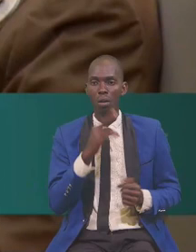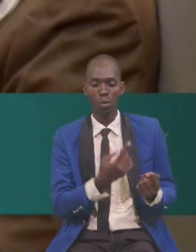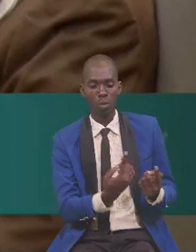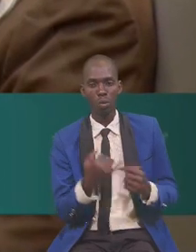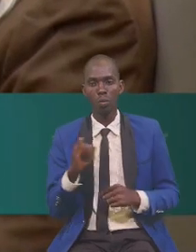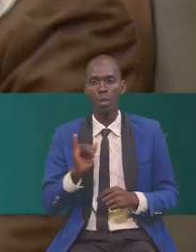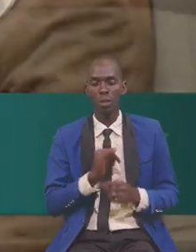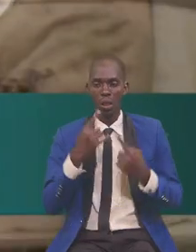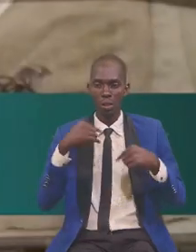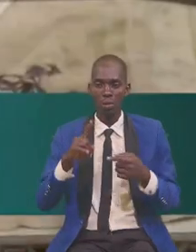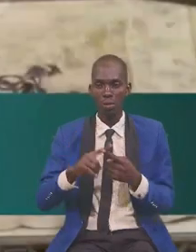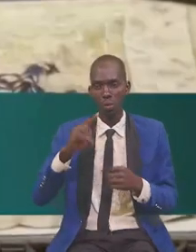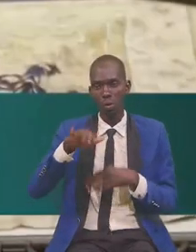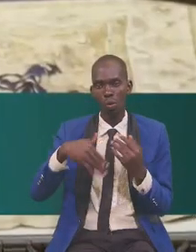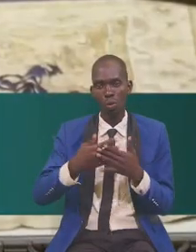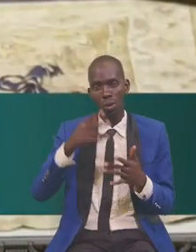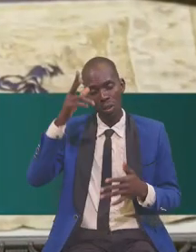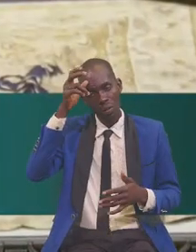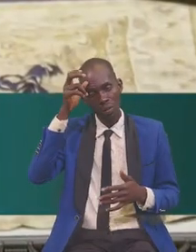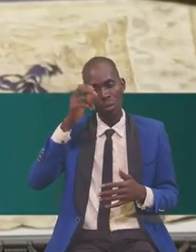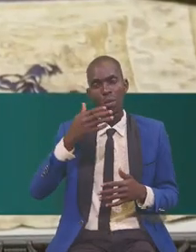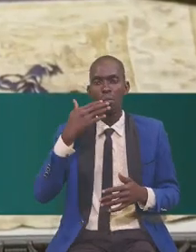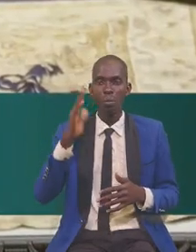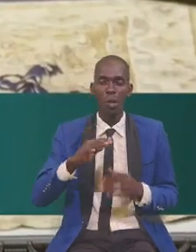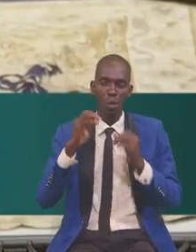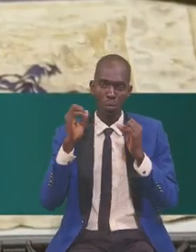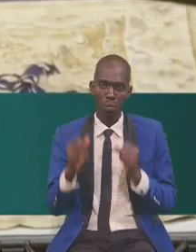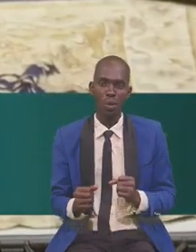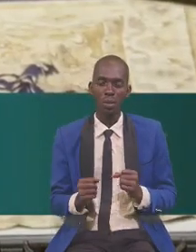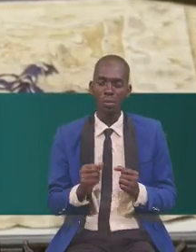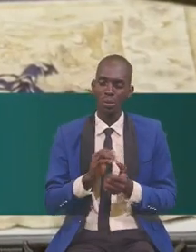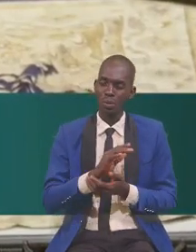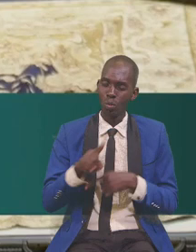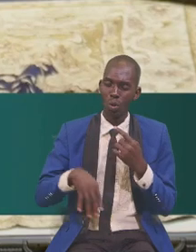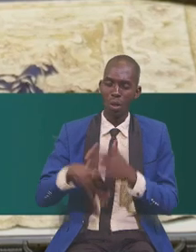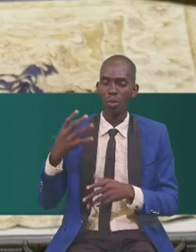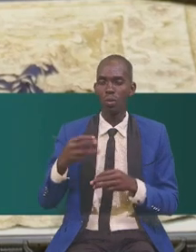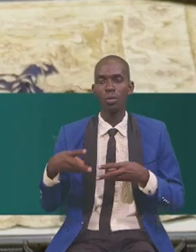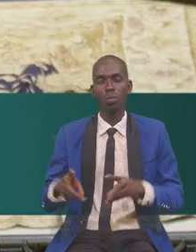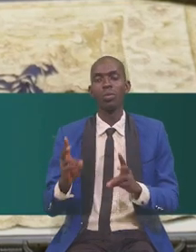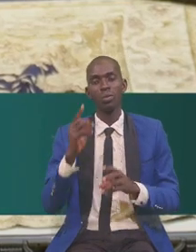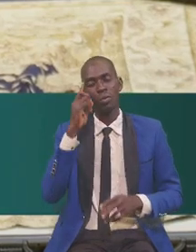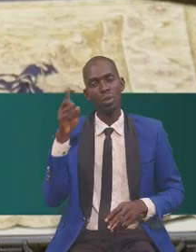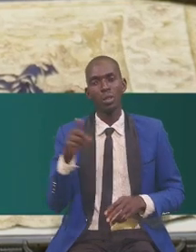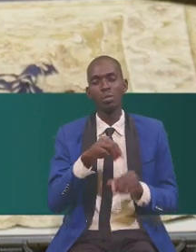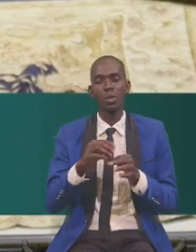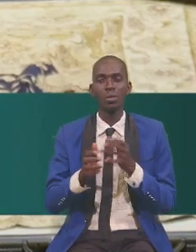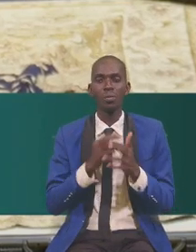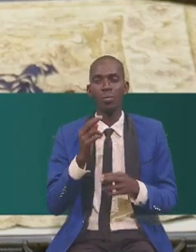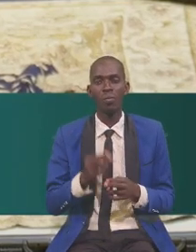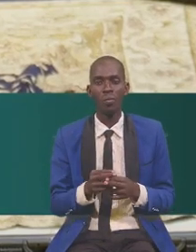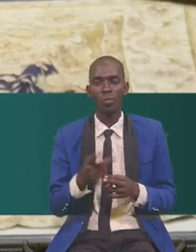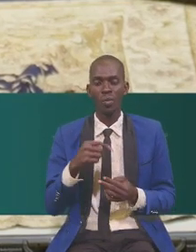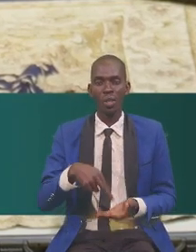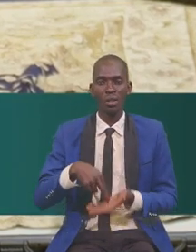to those demons and to those evil powers, clear out of the way. Amen. The